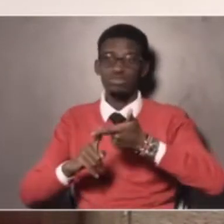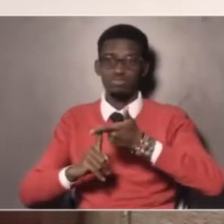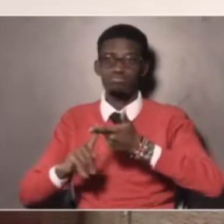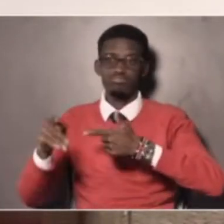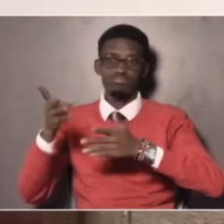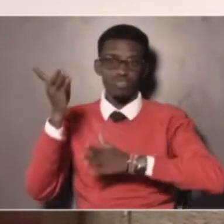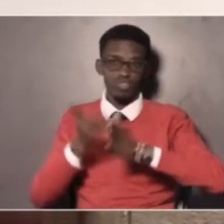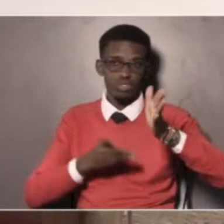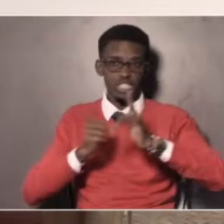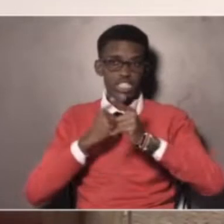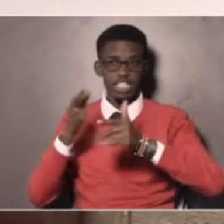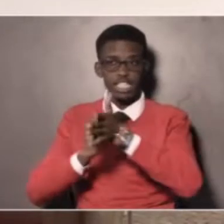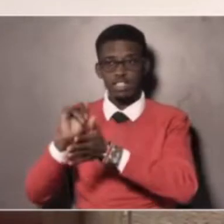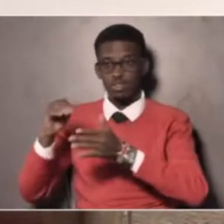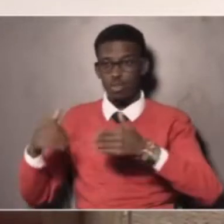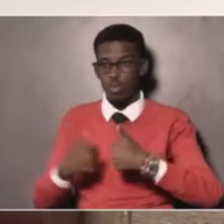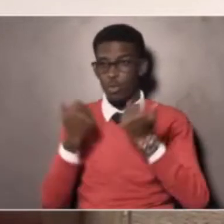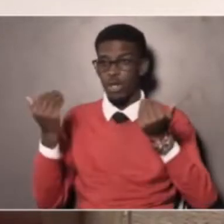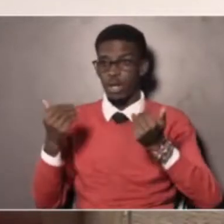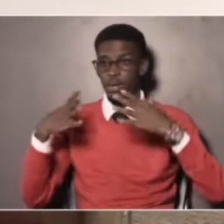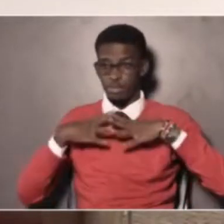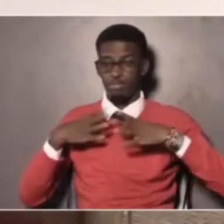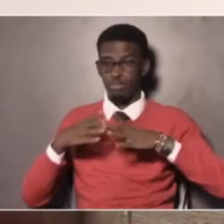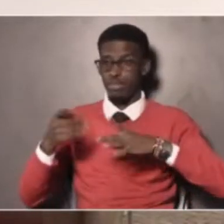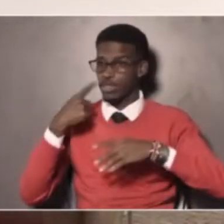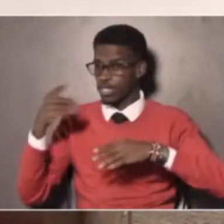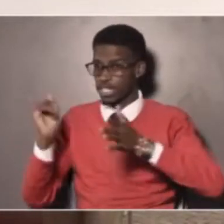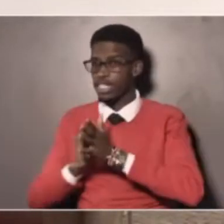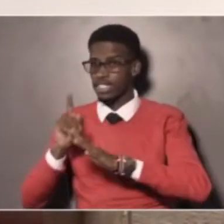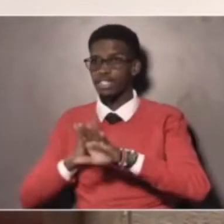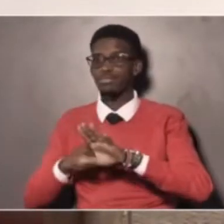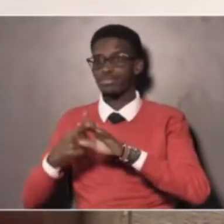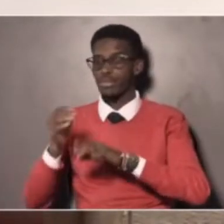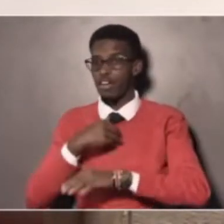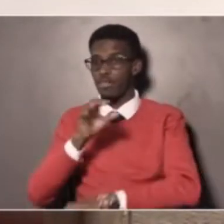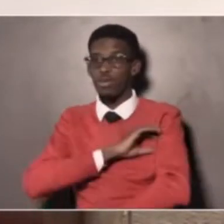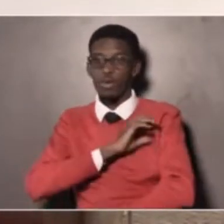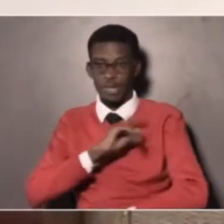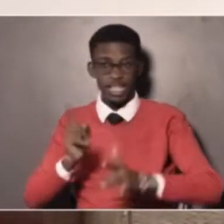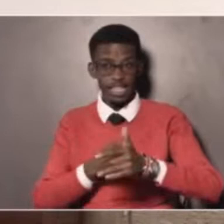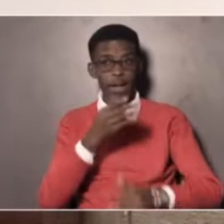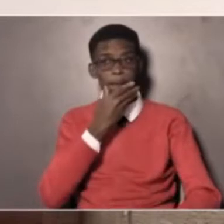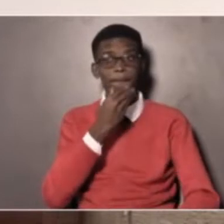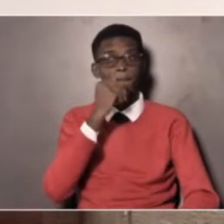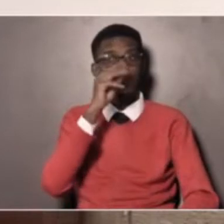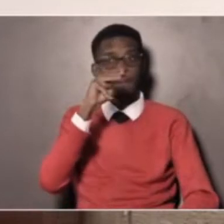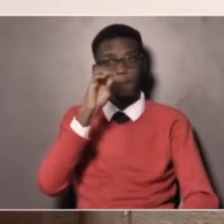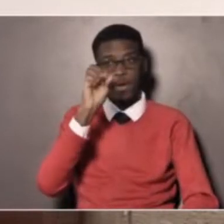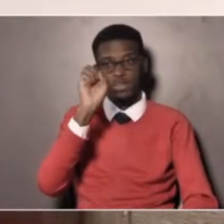throne. And that's when the same time that Moses was born. And Moses is